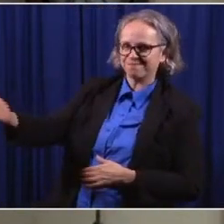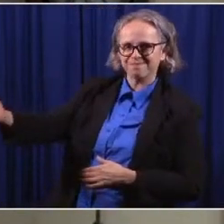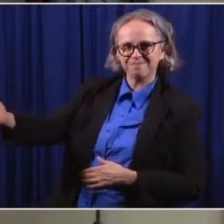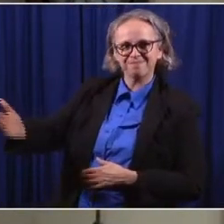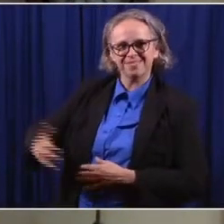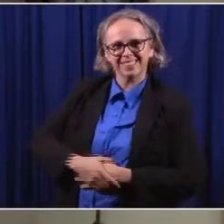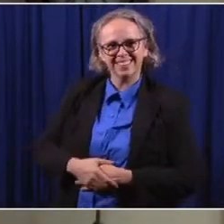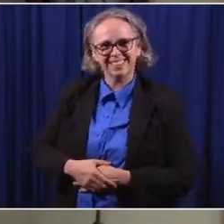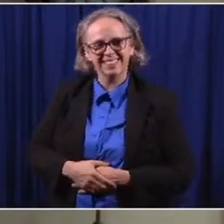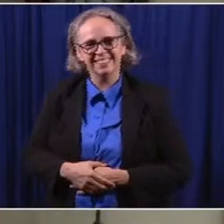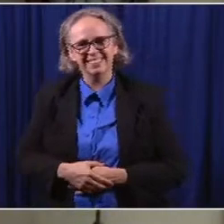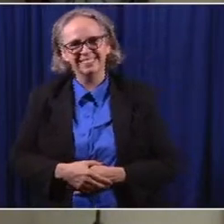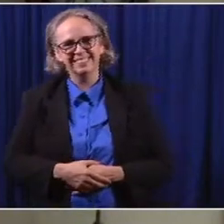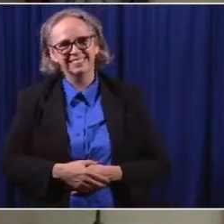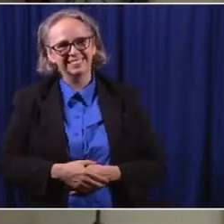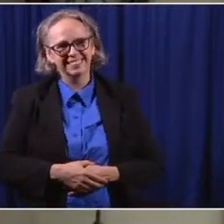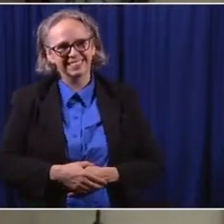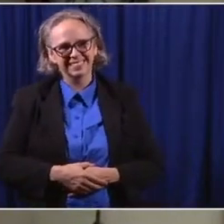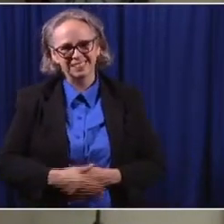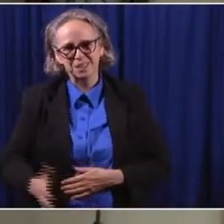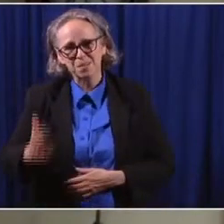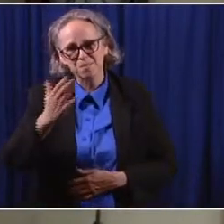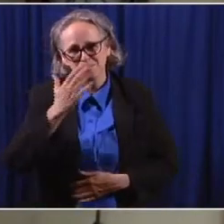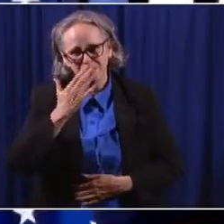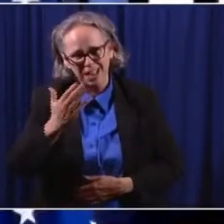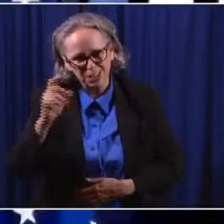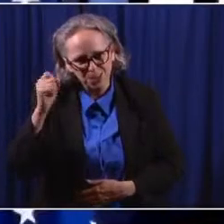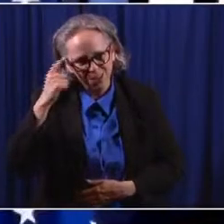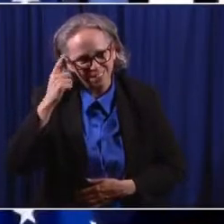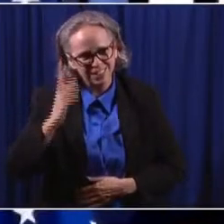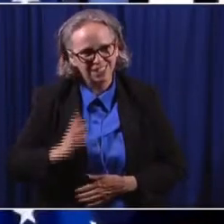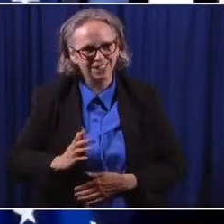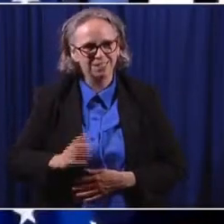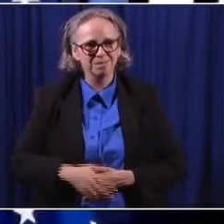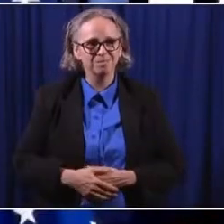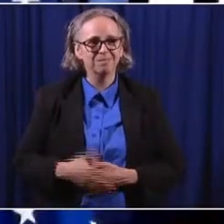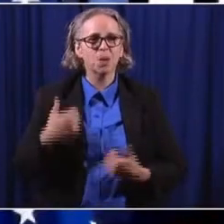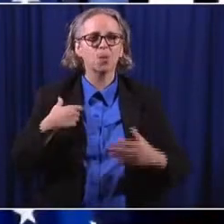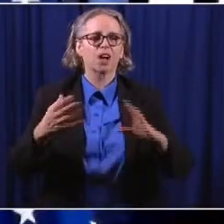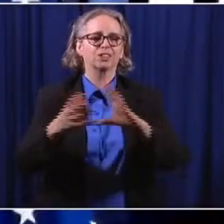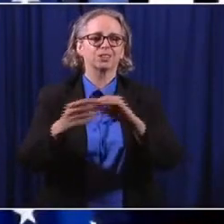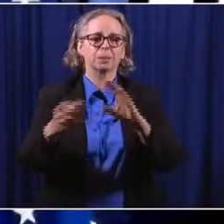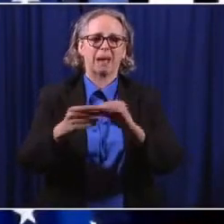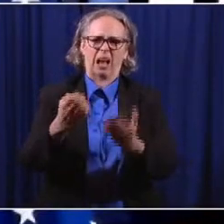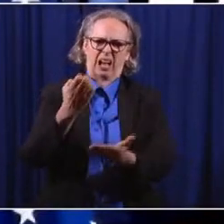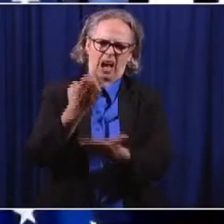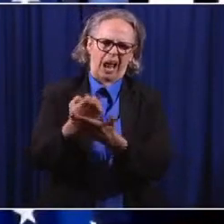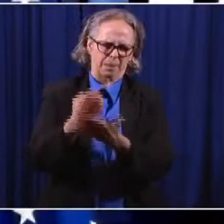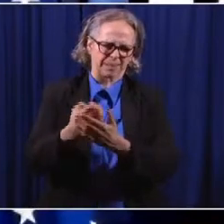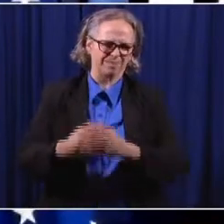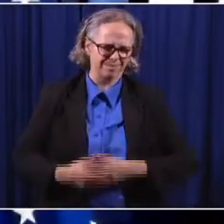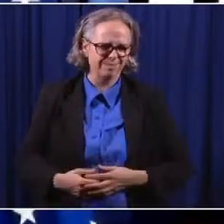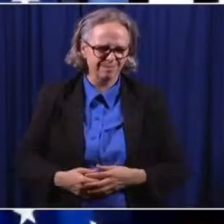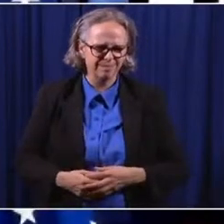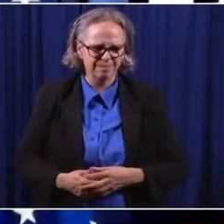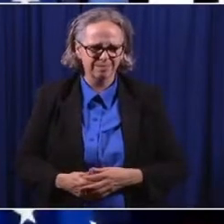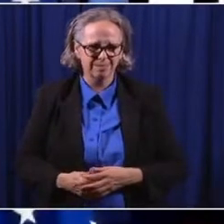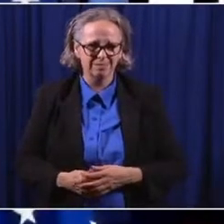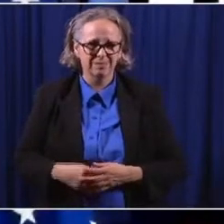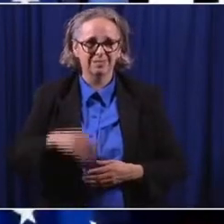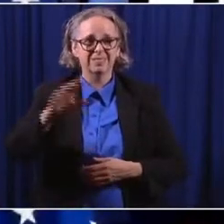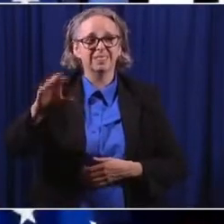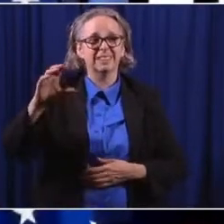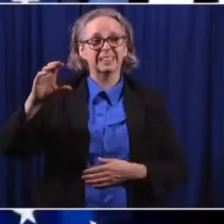Thank you, Governor. A couple of issues as it relates to the economy today. And I'll start with the census. And you may